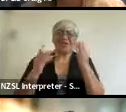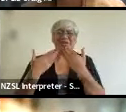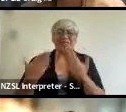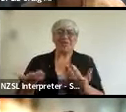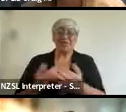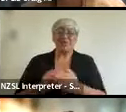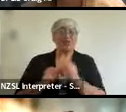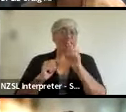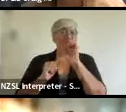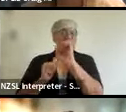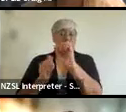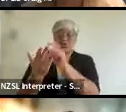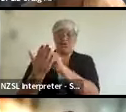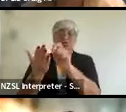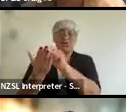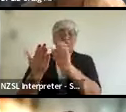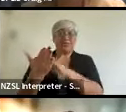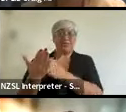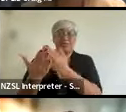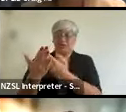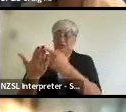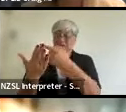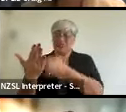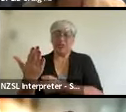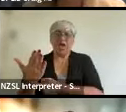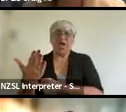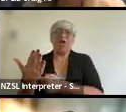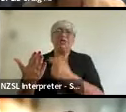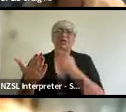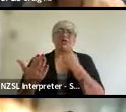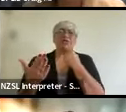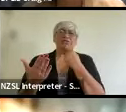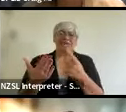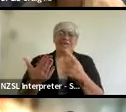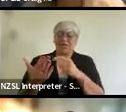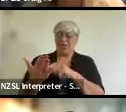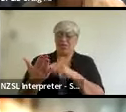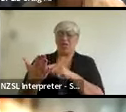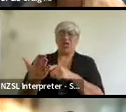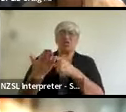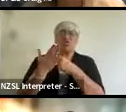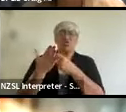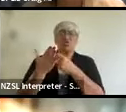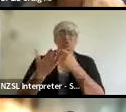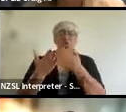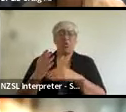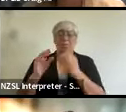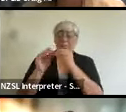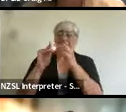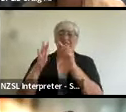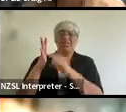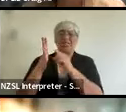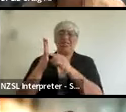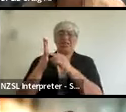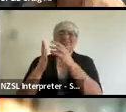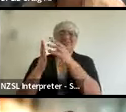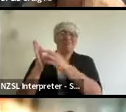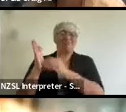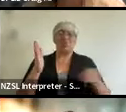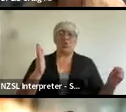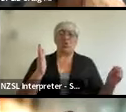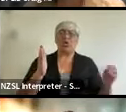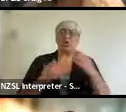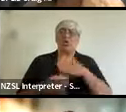the written submission that your recommendation is the bill be withdrawn. And I